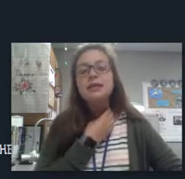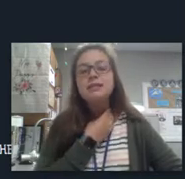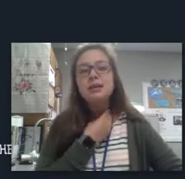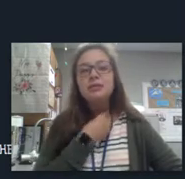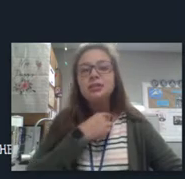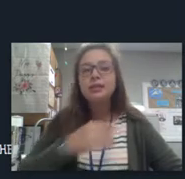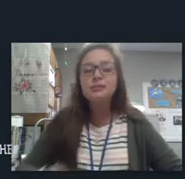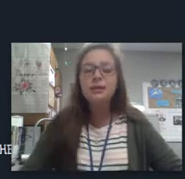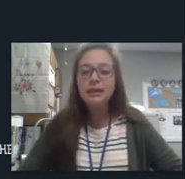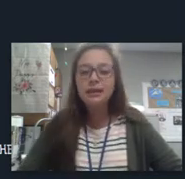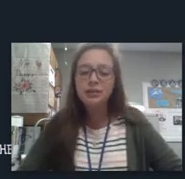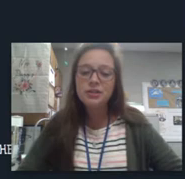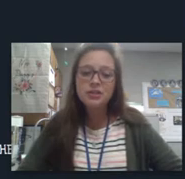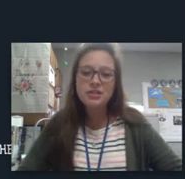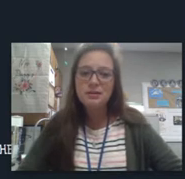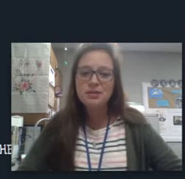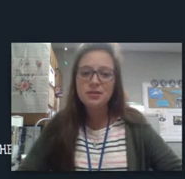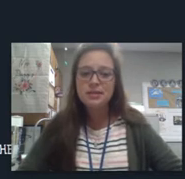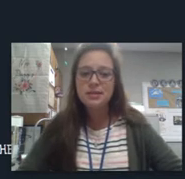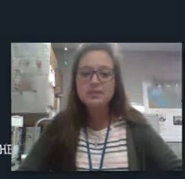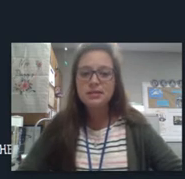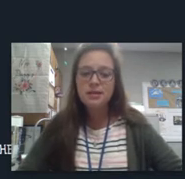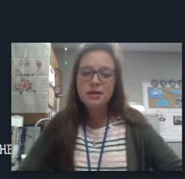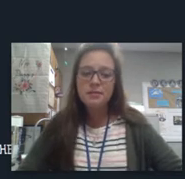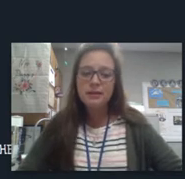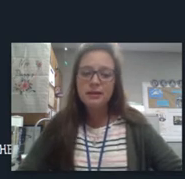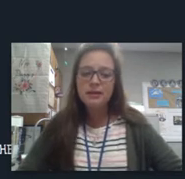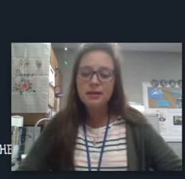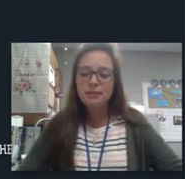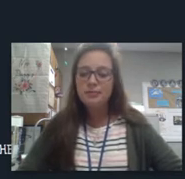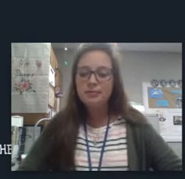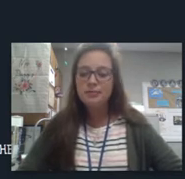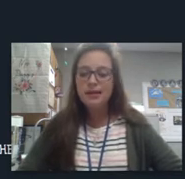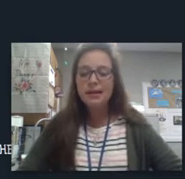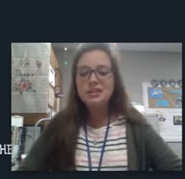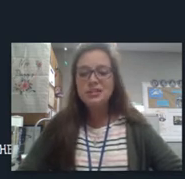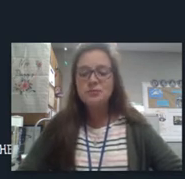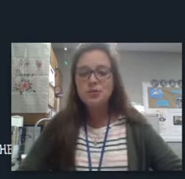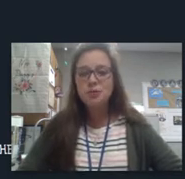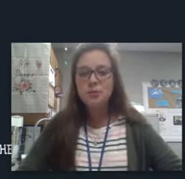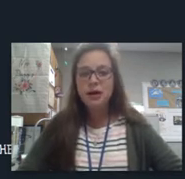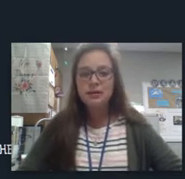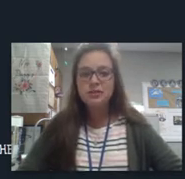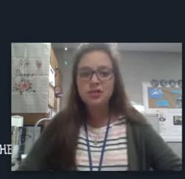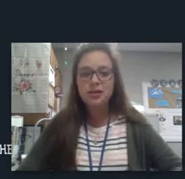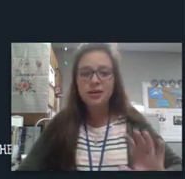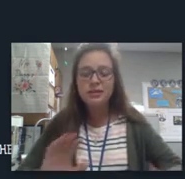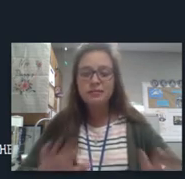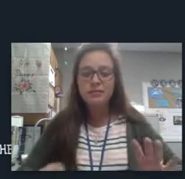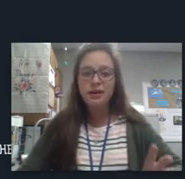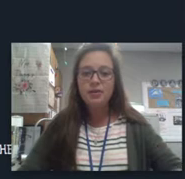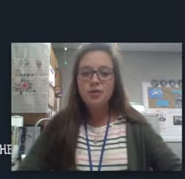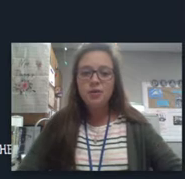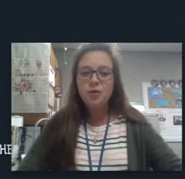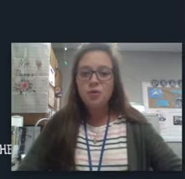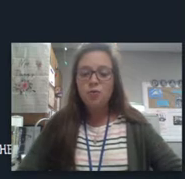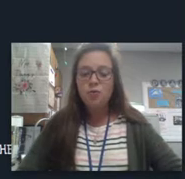be established at the beginning. It really just depends on the sentence. But that kind of just comes with more practice, trying to